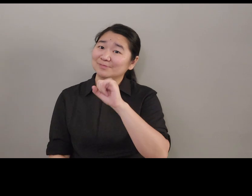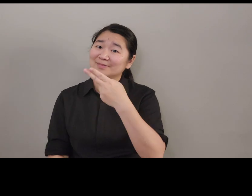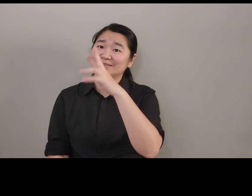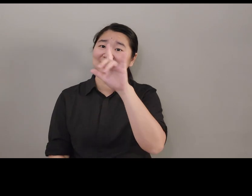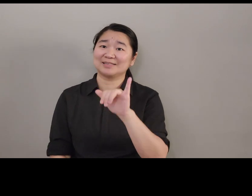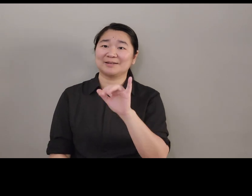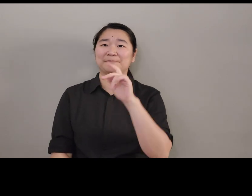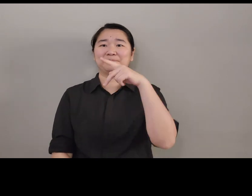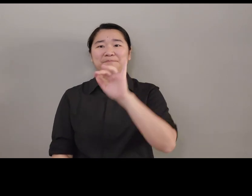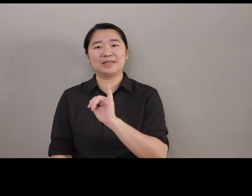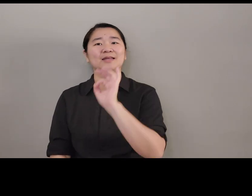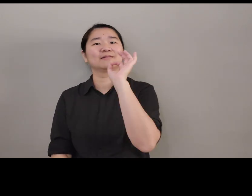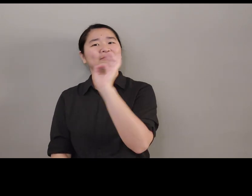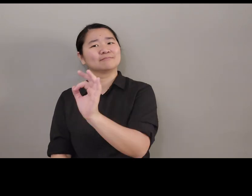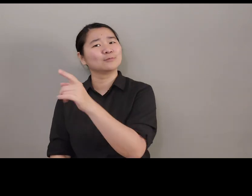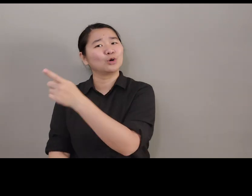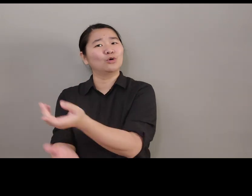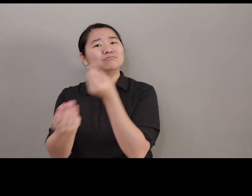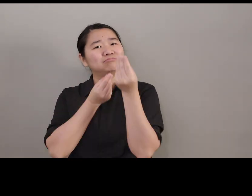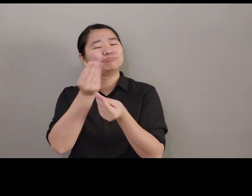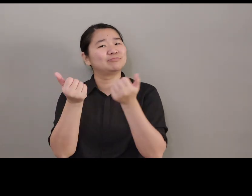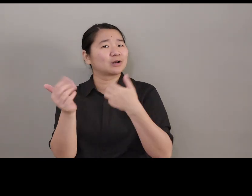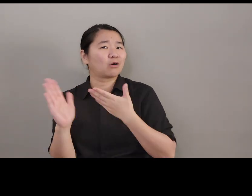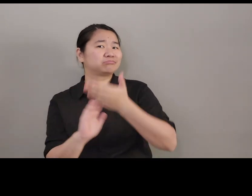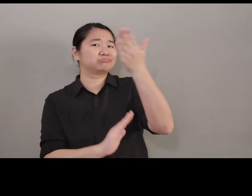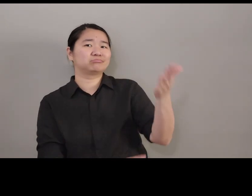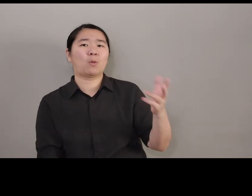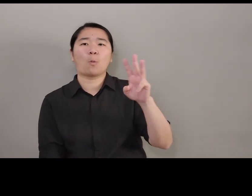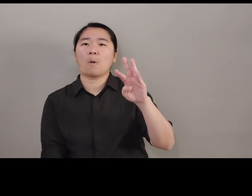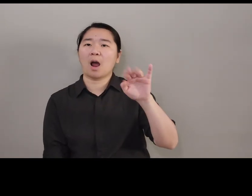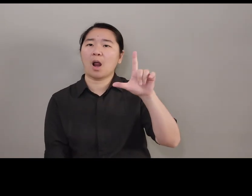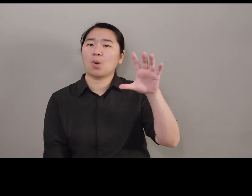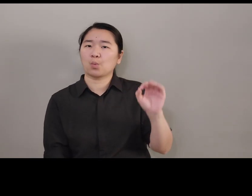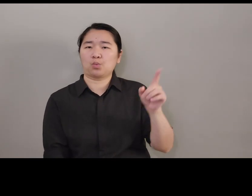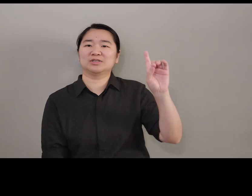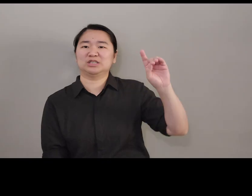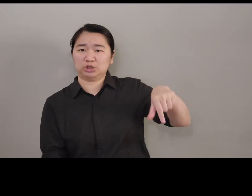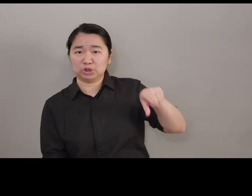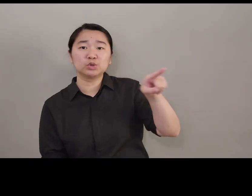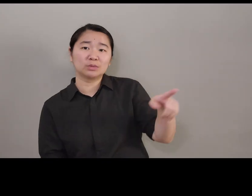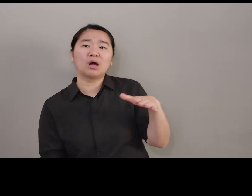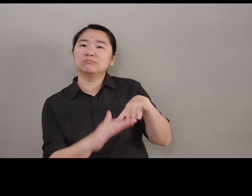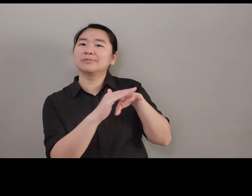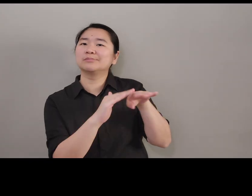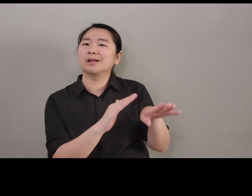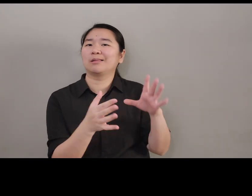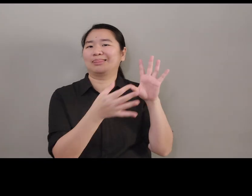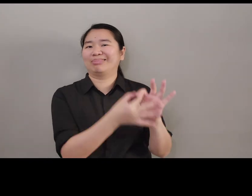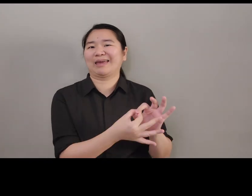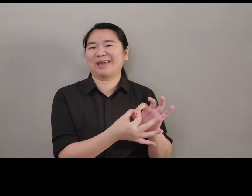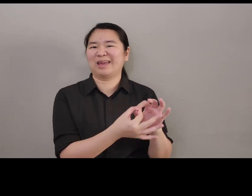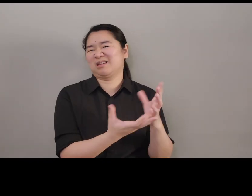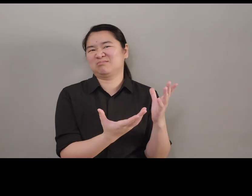Wilco Fiers from Deque. He will talk about accessibility in the code generator age. And because it's